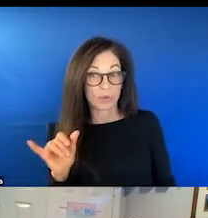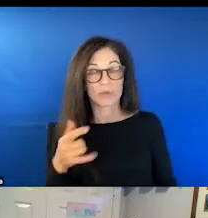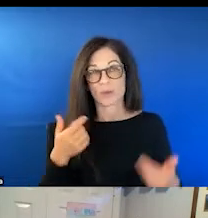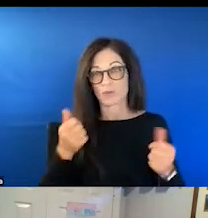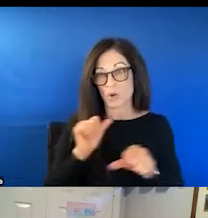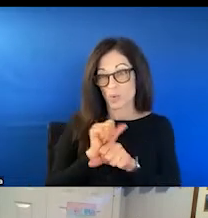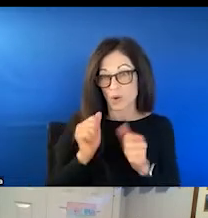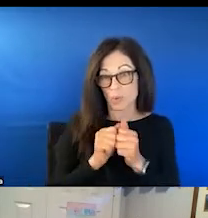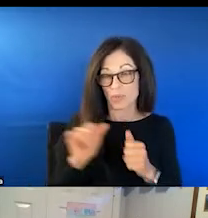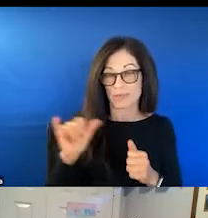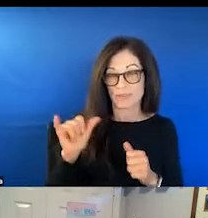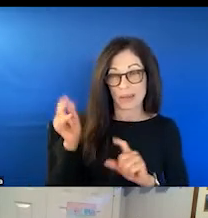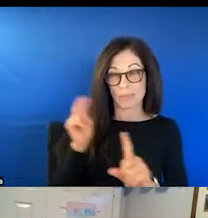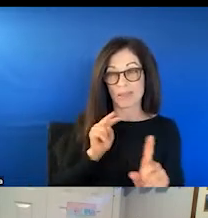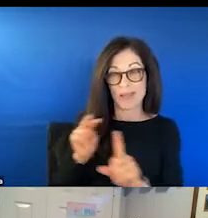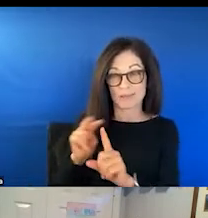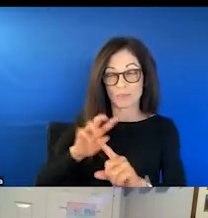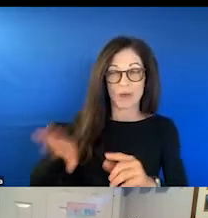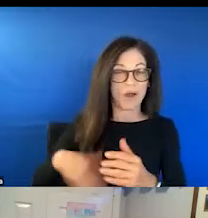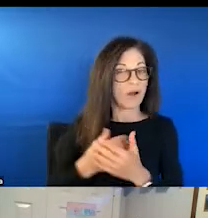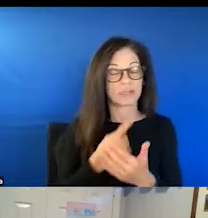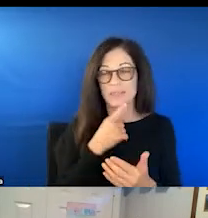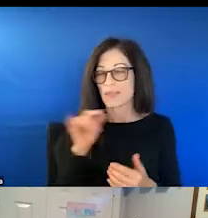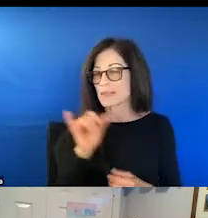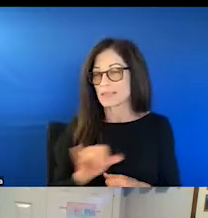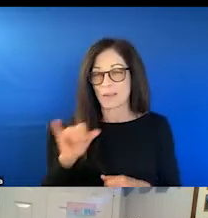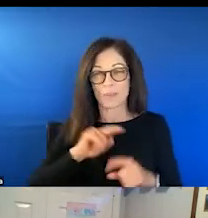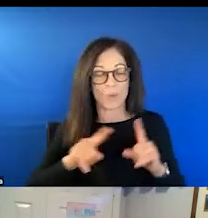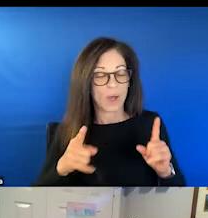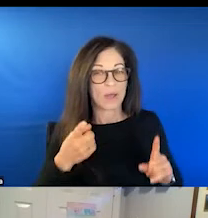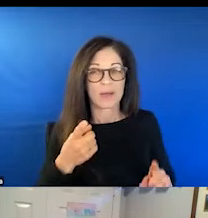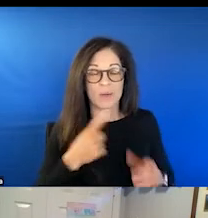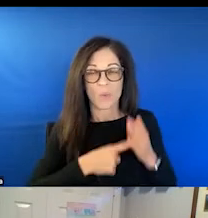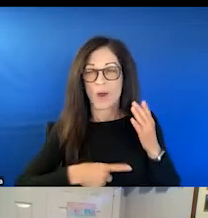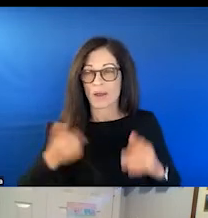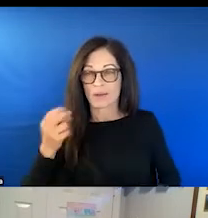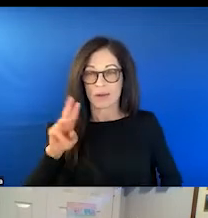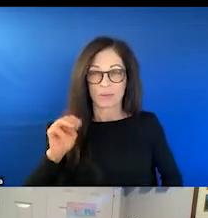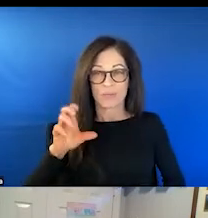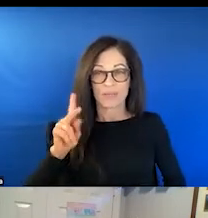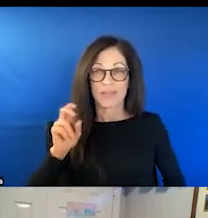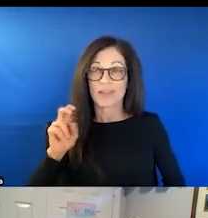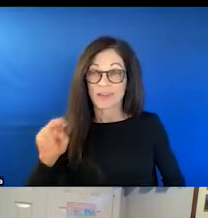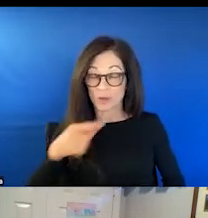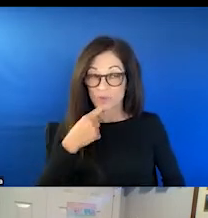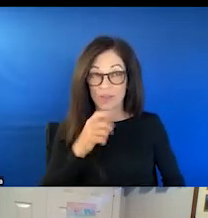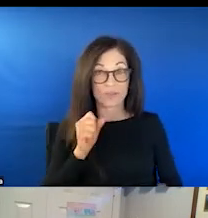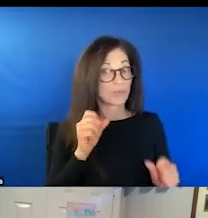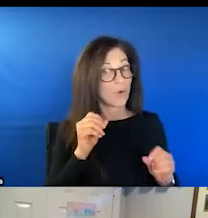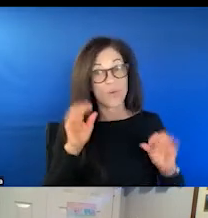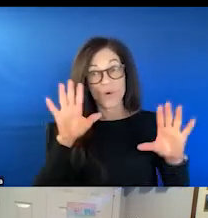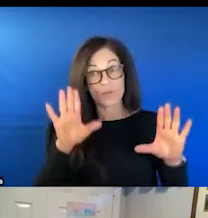with the same lens, but all of them say what Dr. McKeon and what you all have said so wonderfully is that to make that